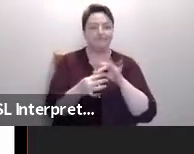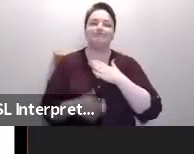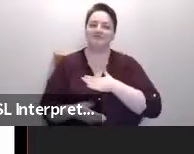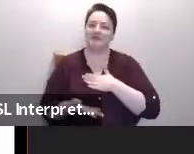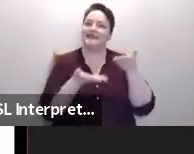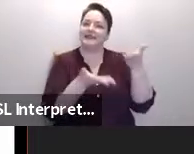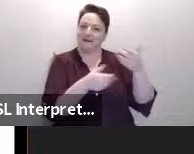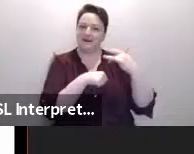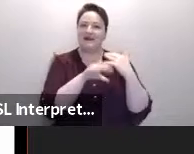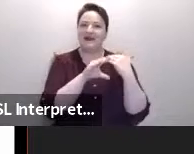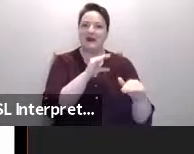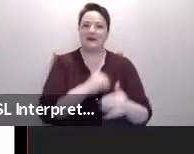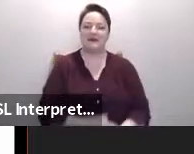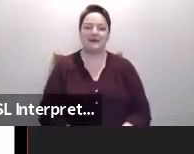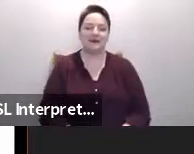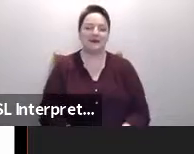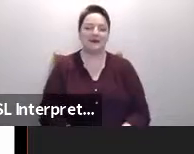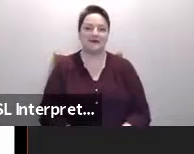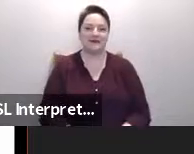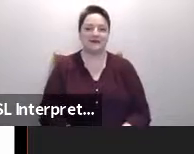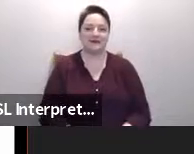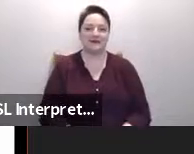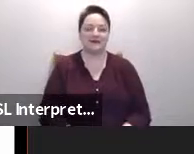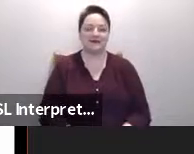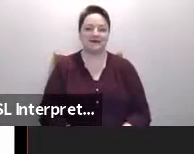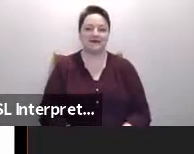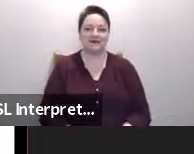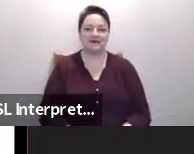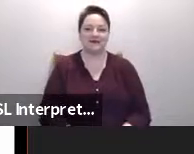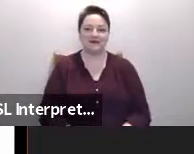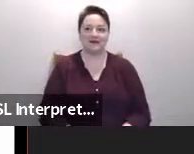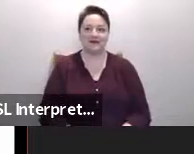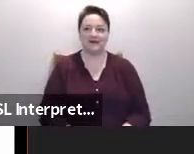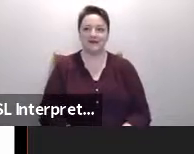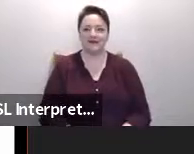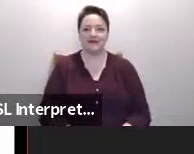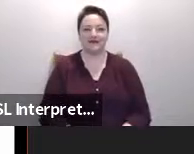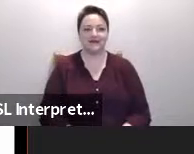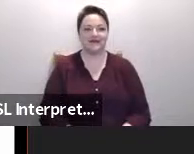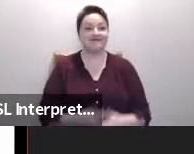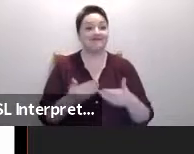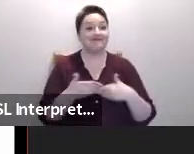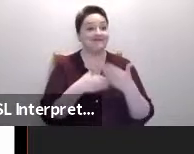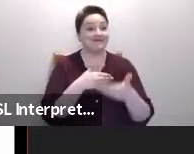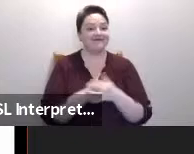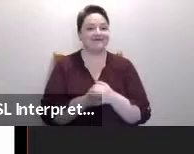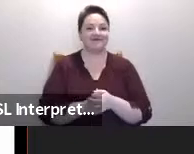is there for everybody to do so. Next slide, please.